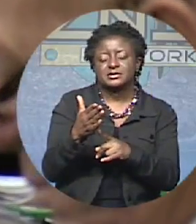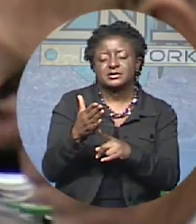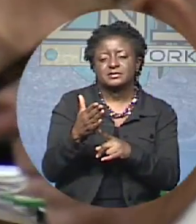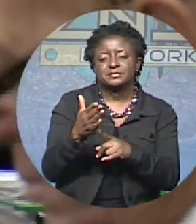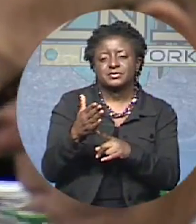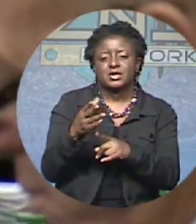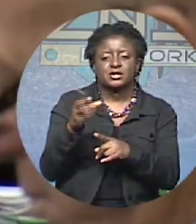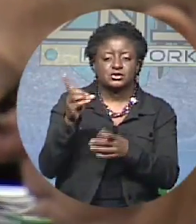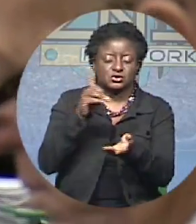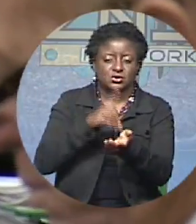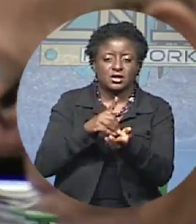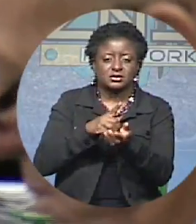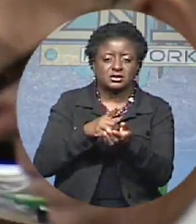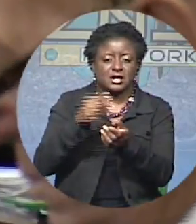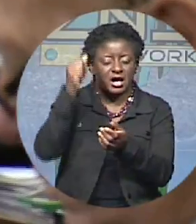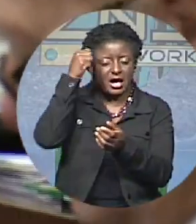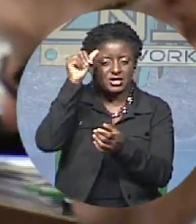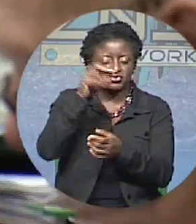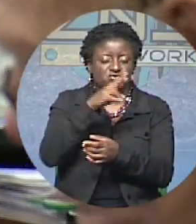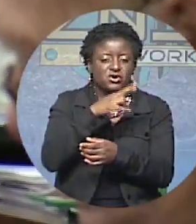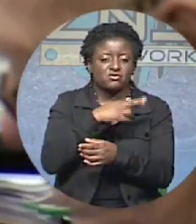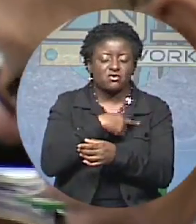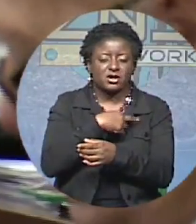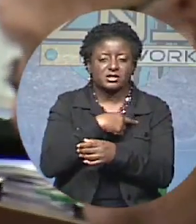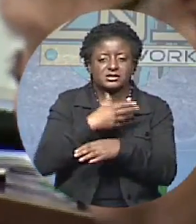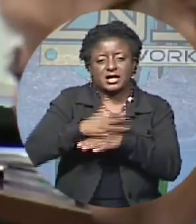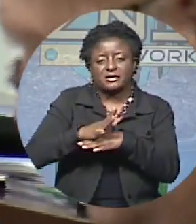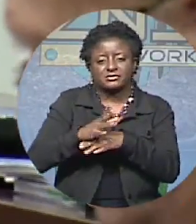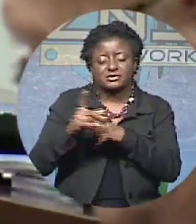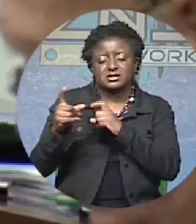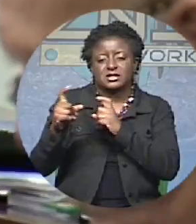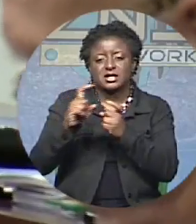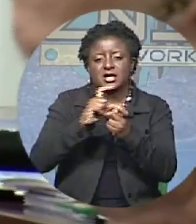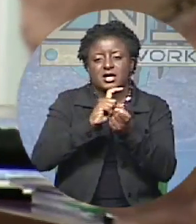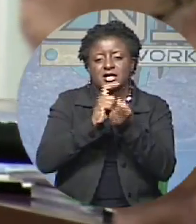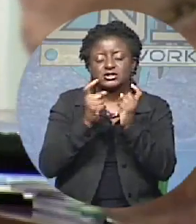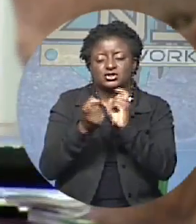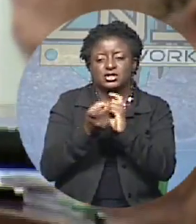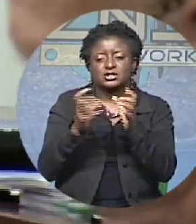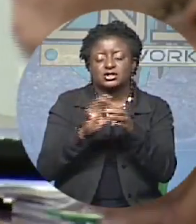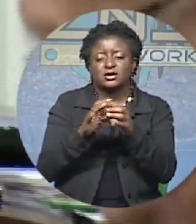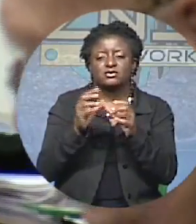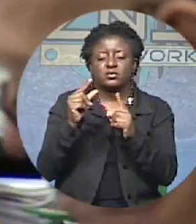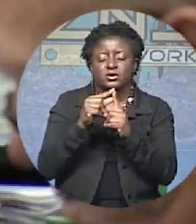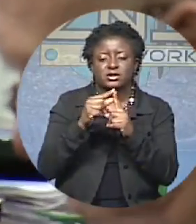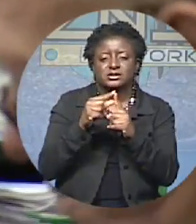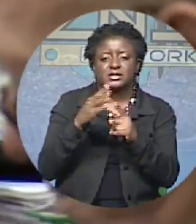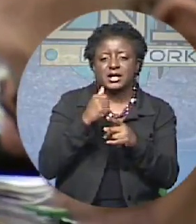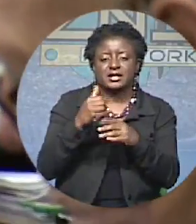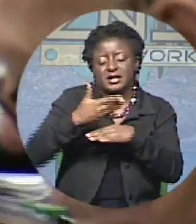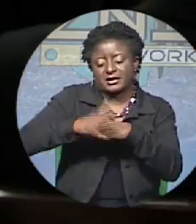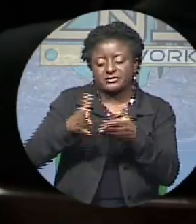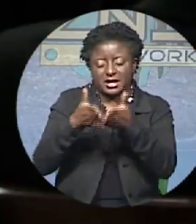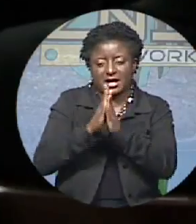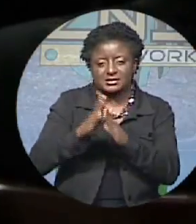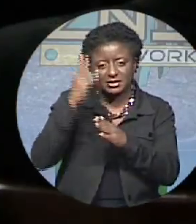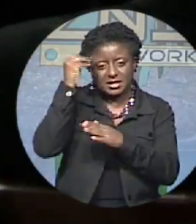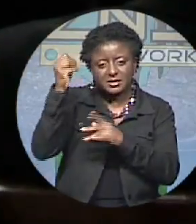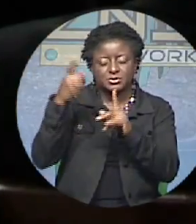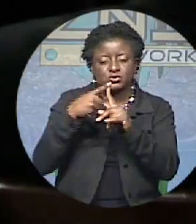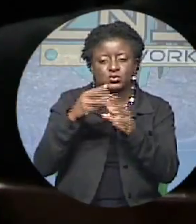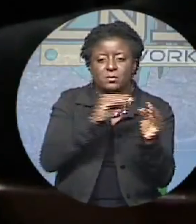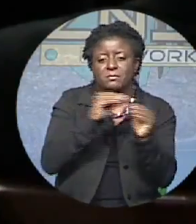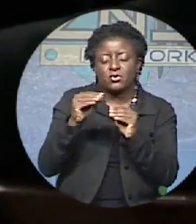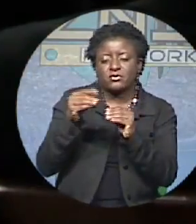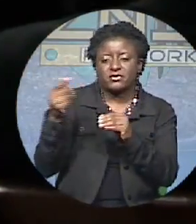Rollins, following an exchange of words and after allegedly asking him to remove his arms from around her. Still today,